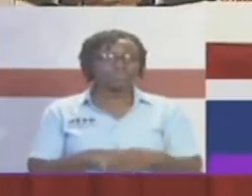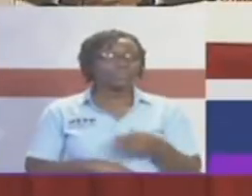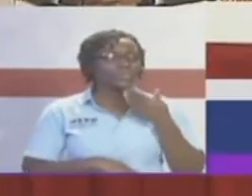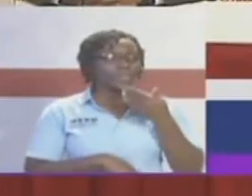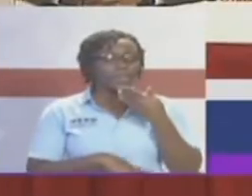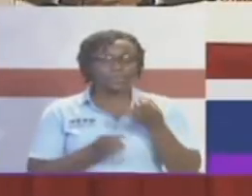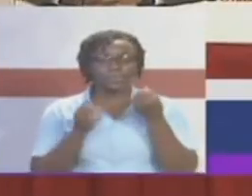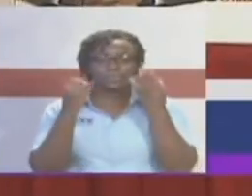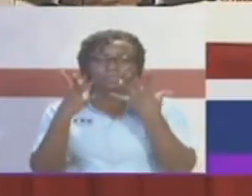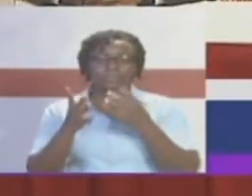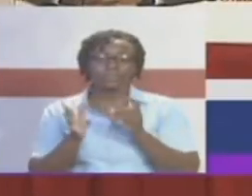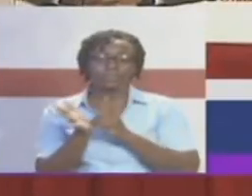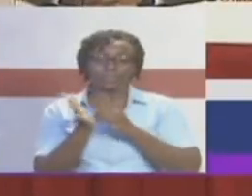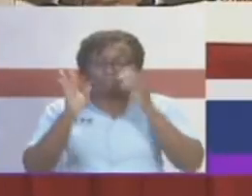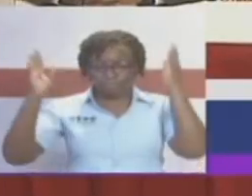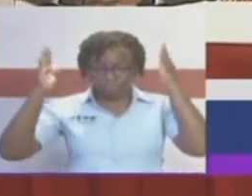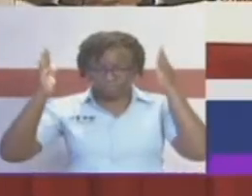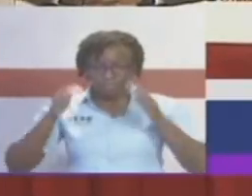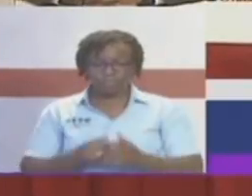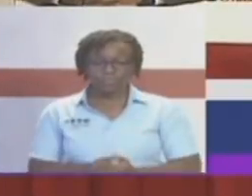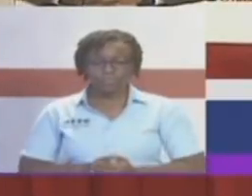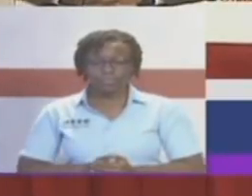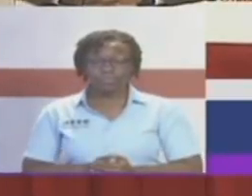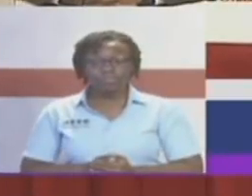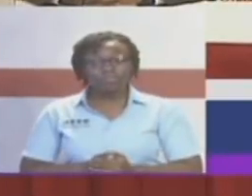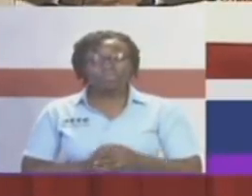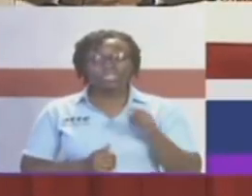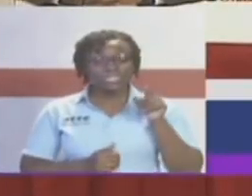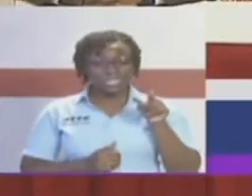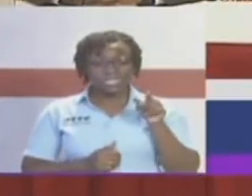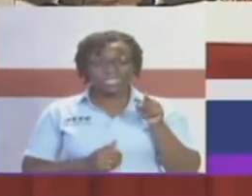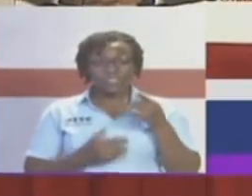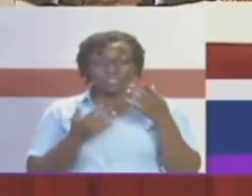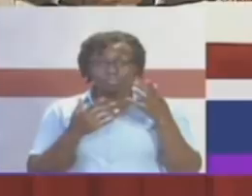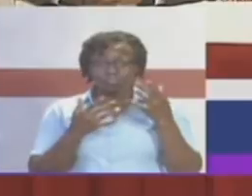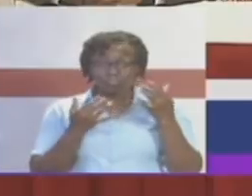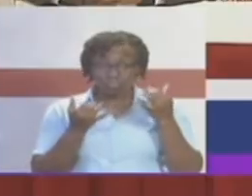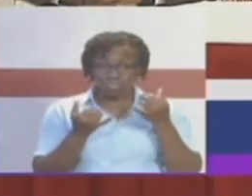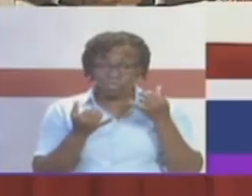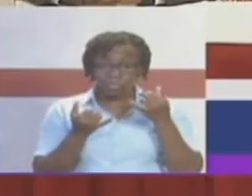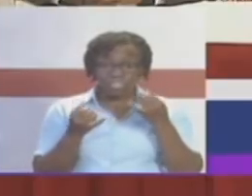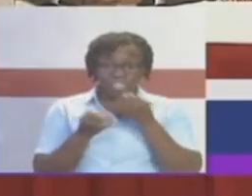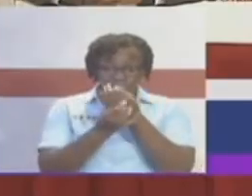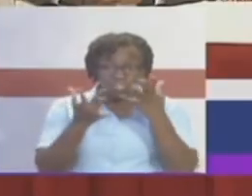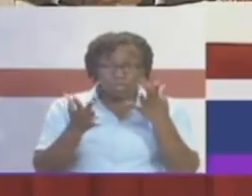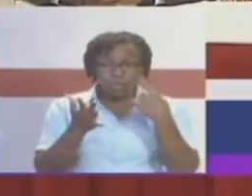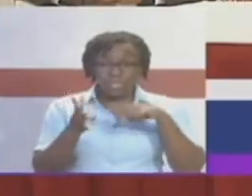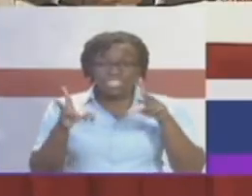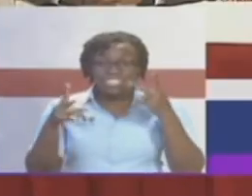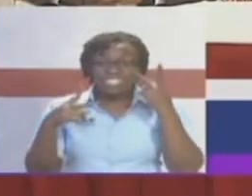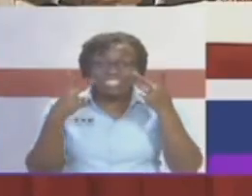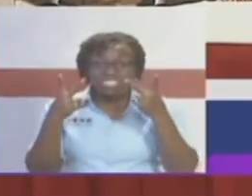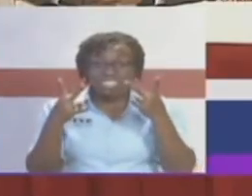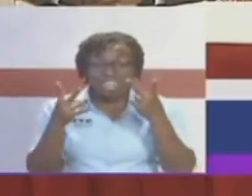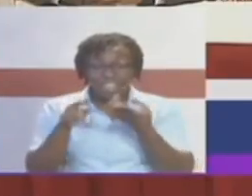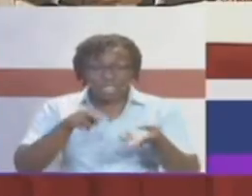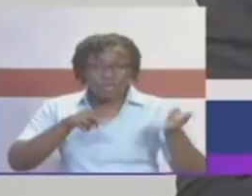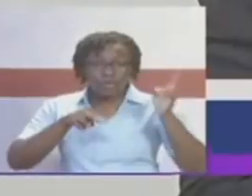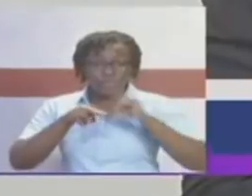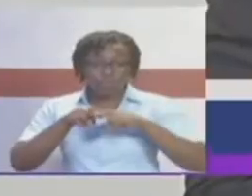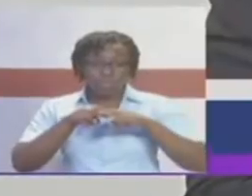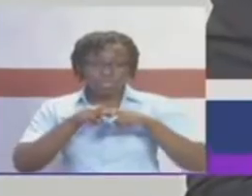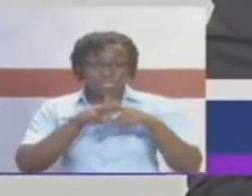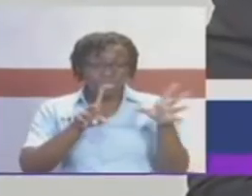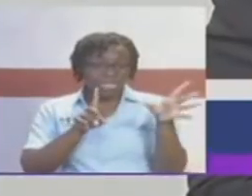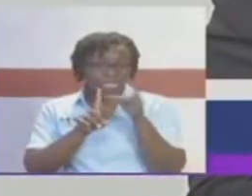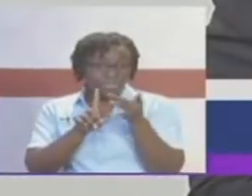Hines. And now, as Dr. Hines just pointed out, we are seeing an increase in cases and hospitalizations due